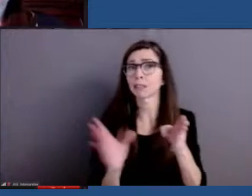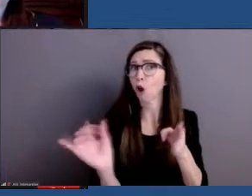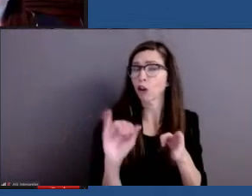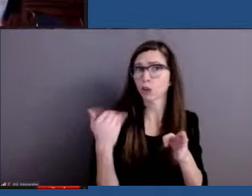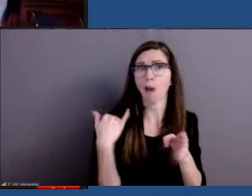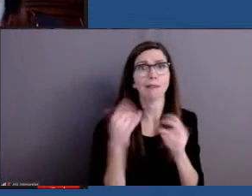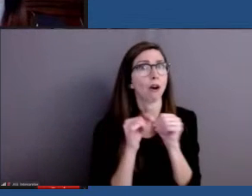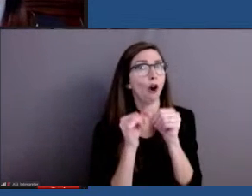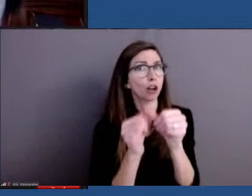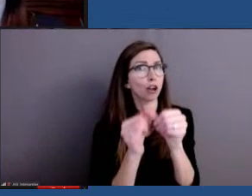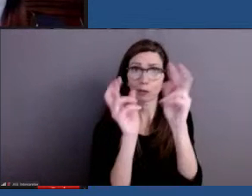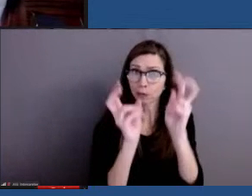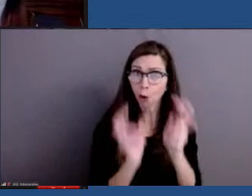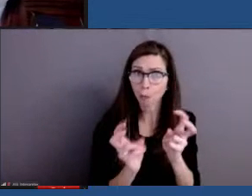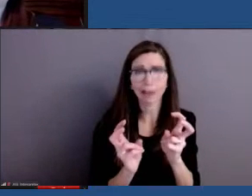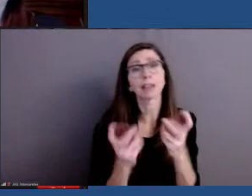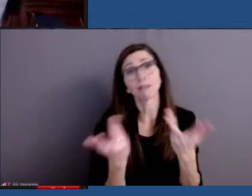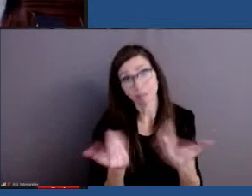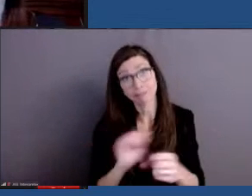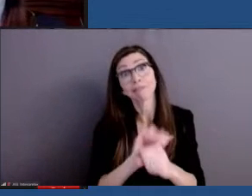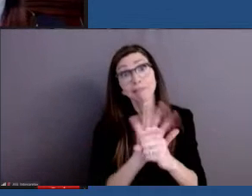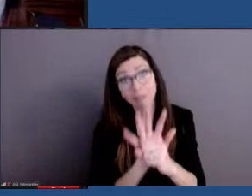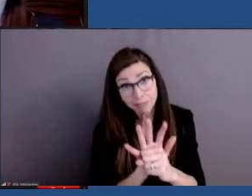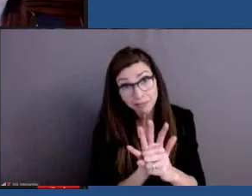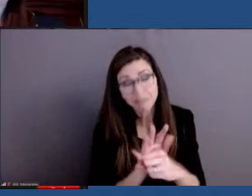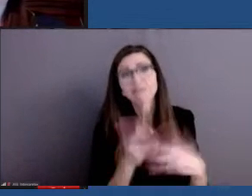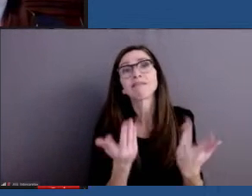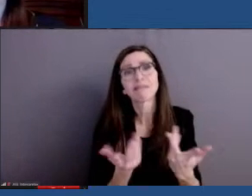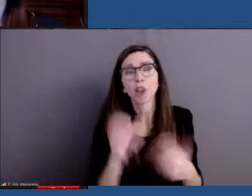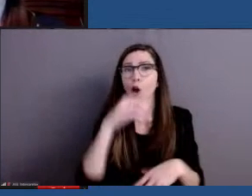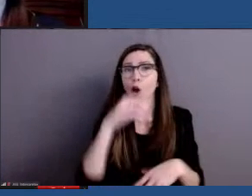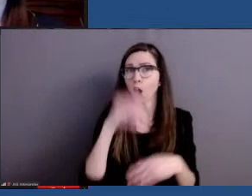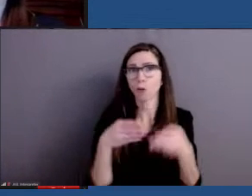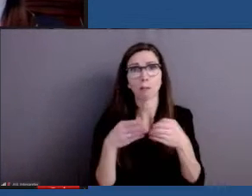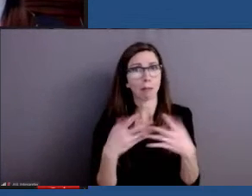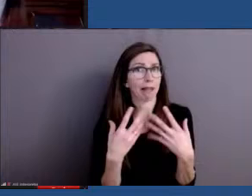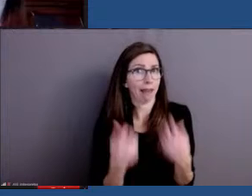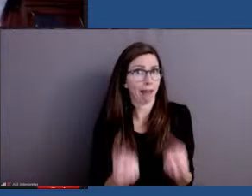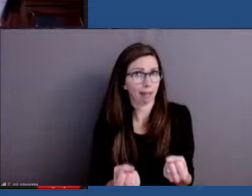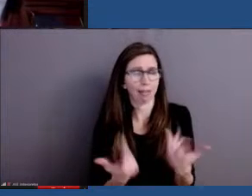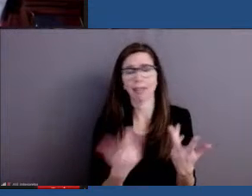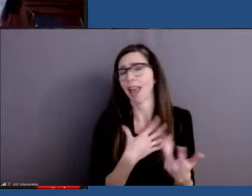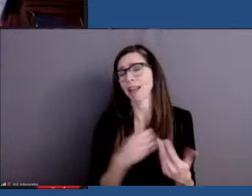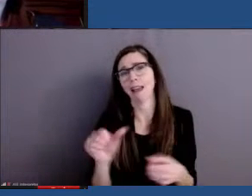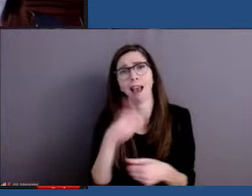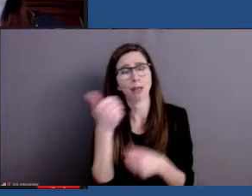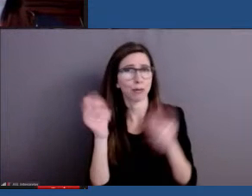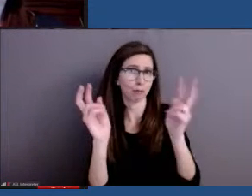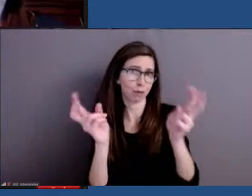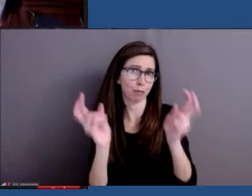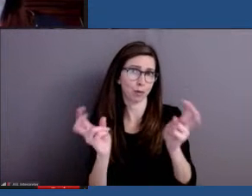to COVID-19 with Ottawa Public Health and many other opportunities.